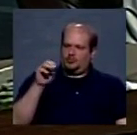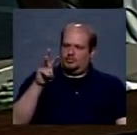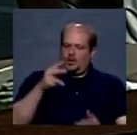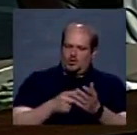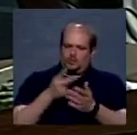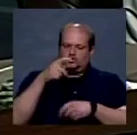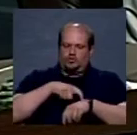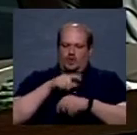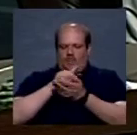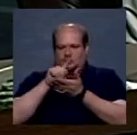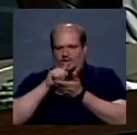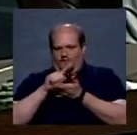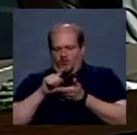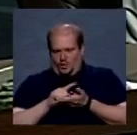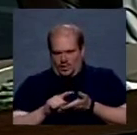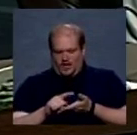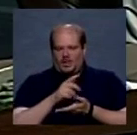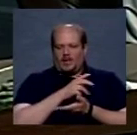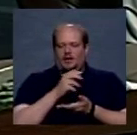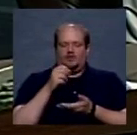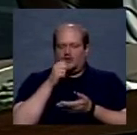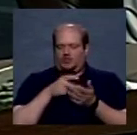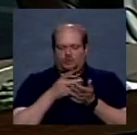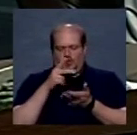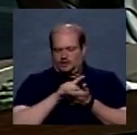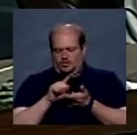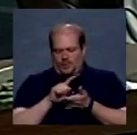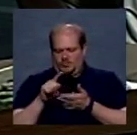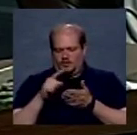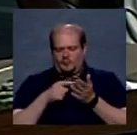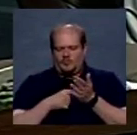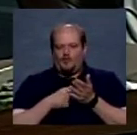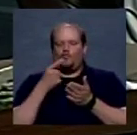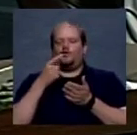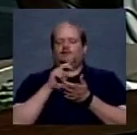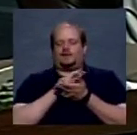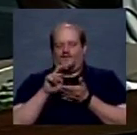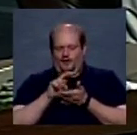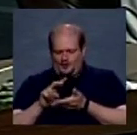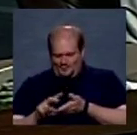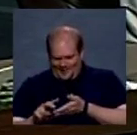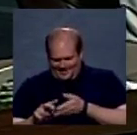a week, and not twice a week, once every 2 weeks.